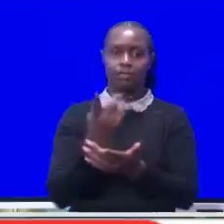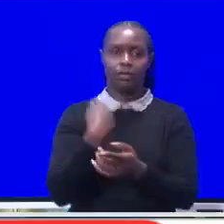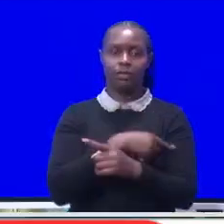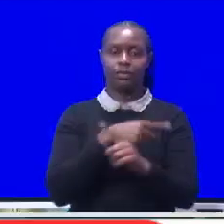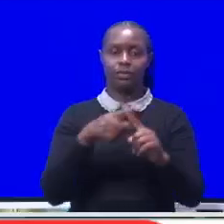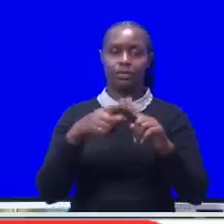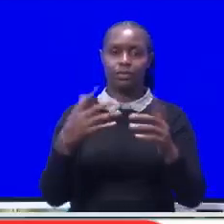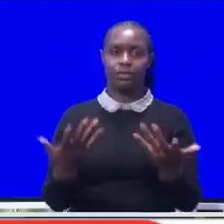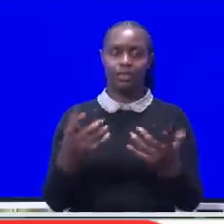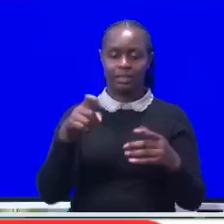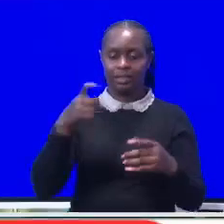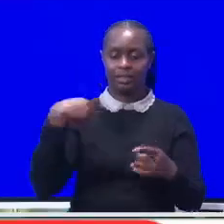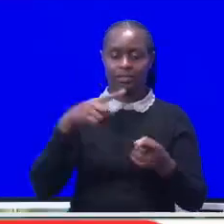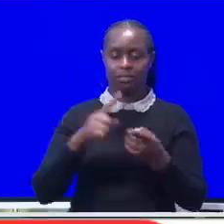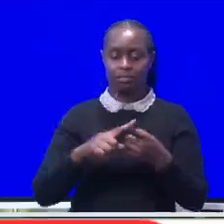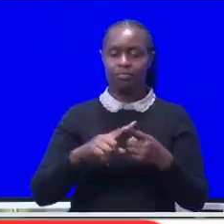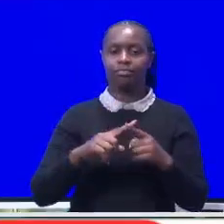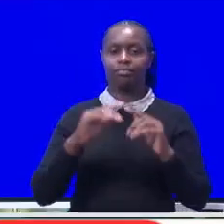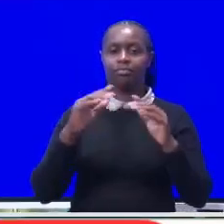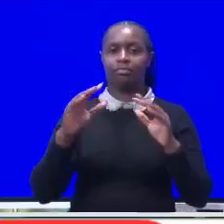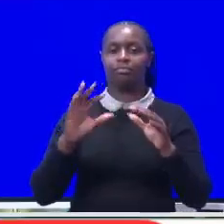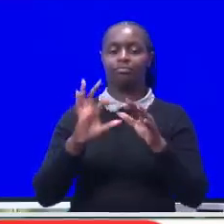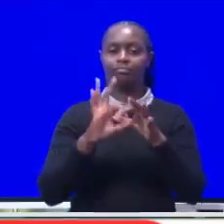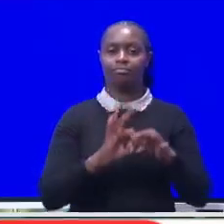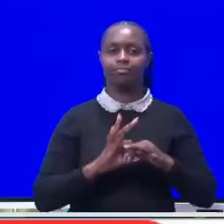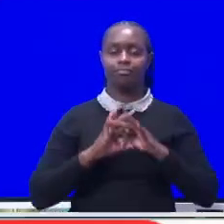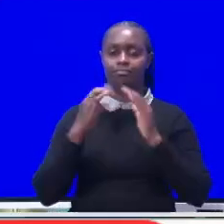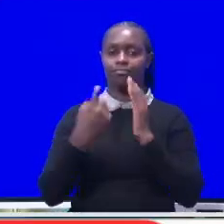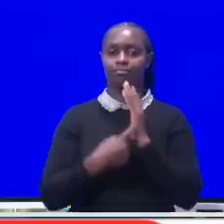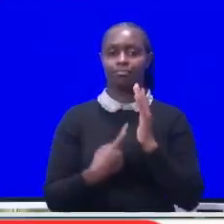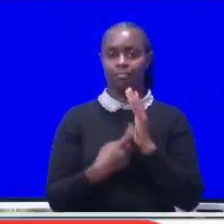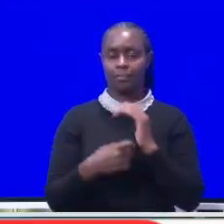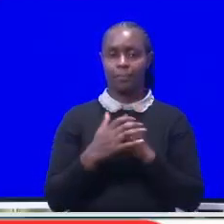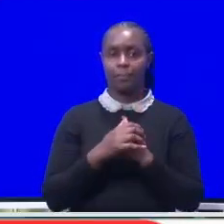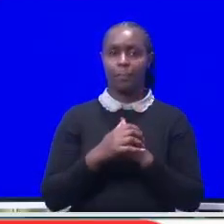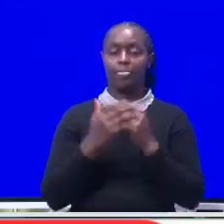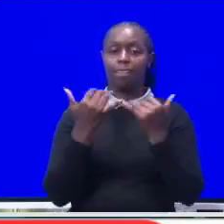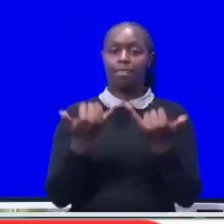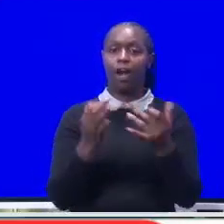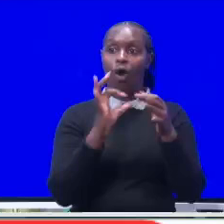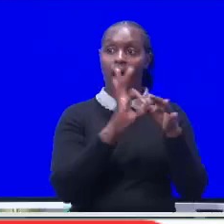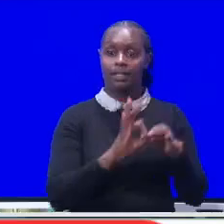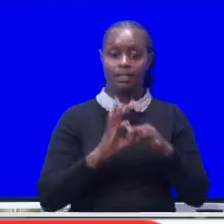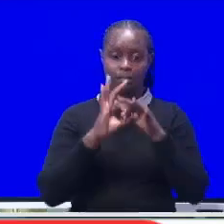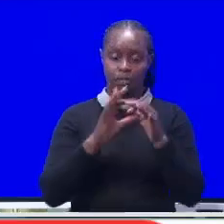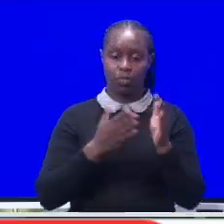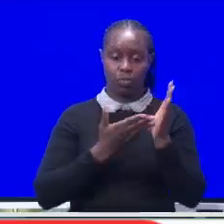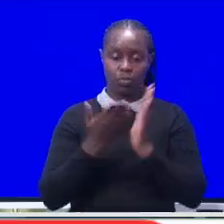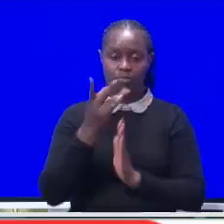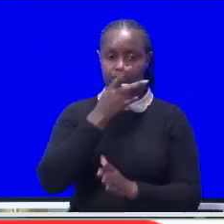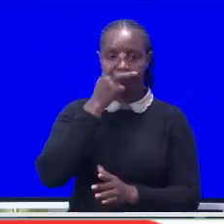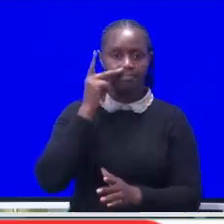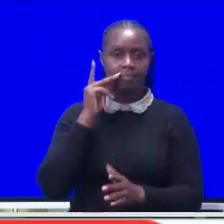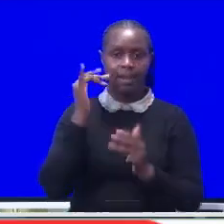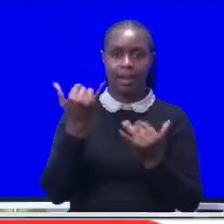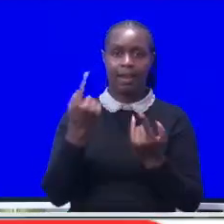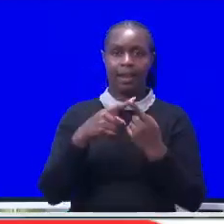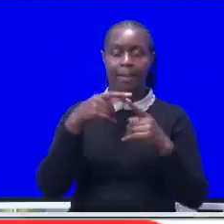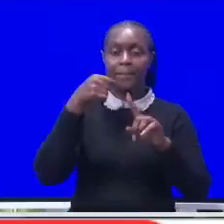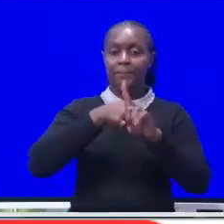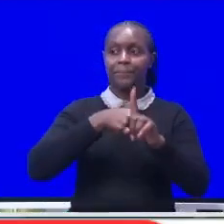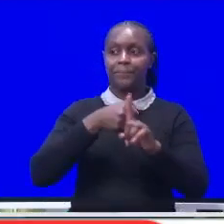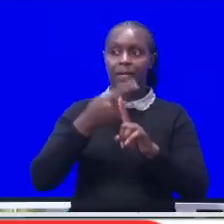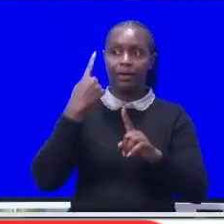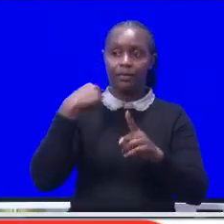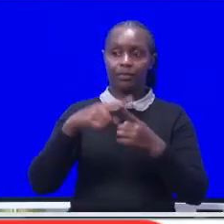Kiswahili. Now moving on, Azimio coalition is calling for the ouster of the Kenya Kwanza government and is pushing for President